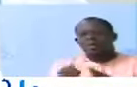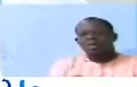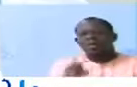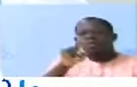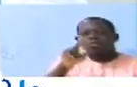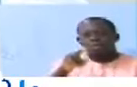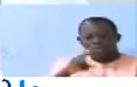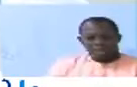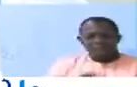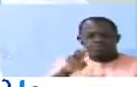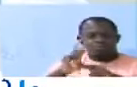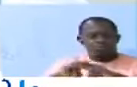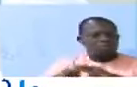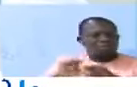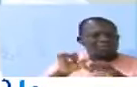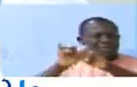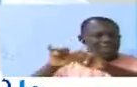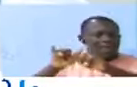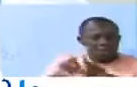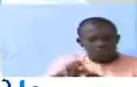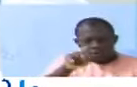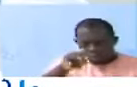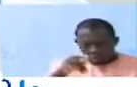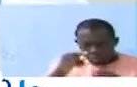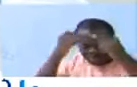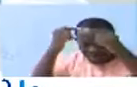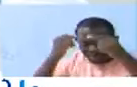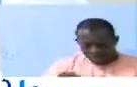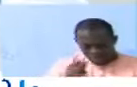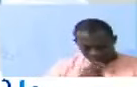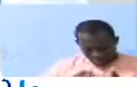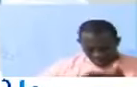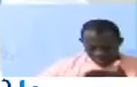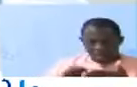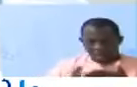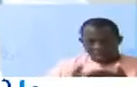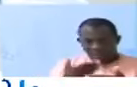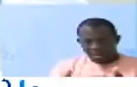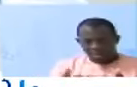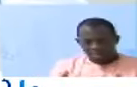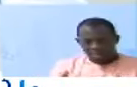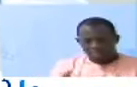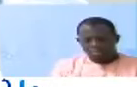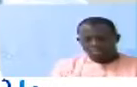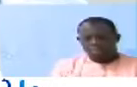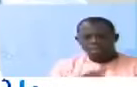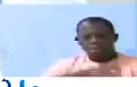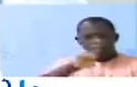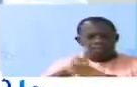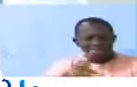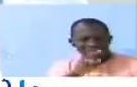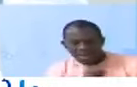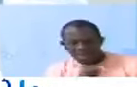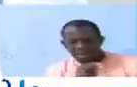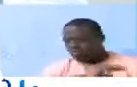statement? When you tumble be for in our nail, you come out the jail or suffer or about? Jail to honey. No.